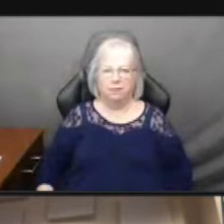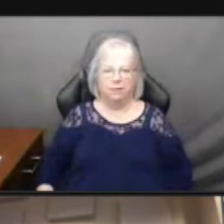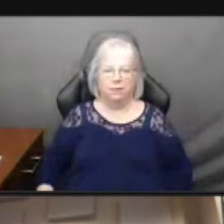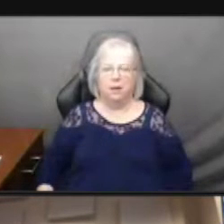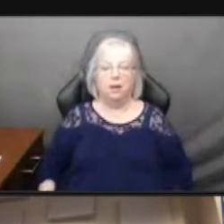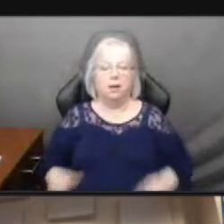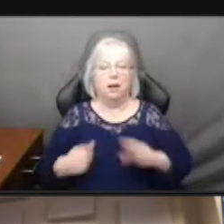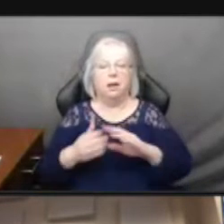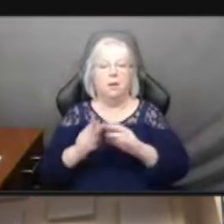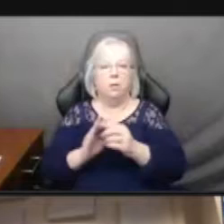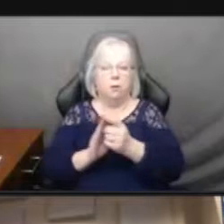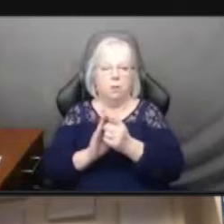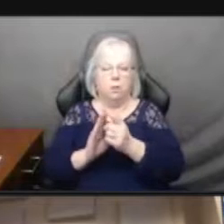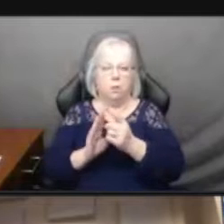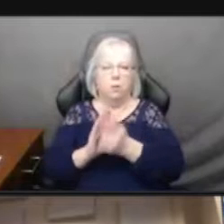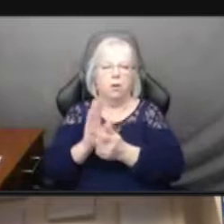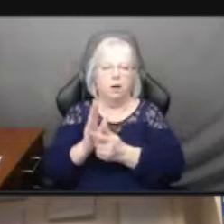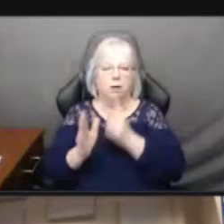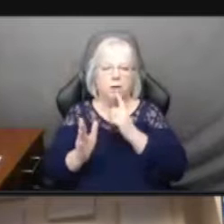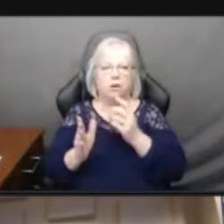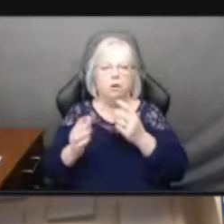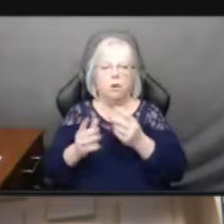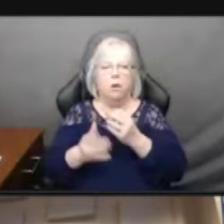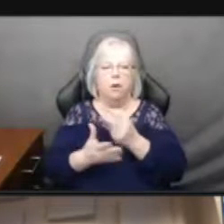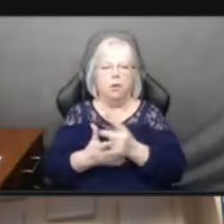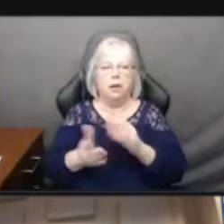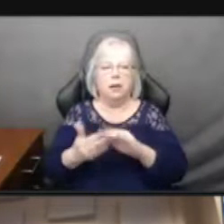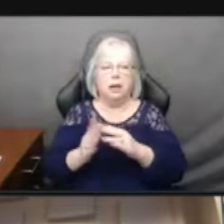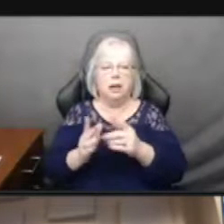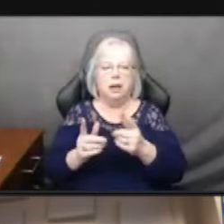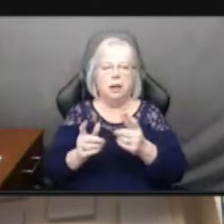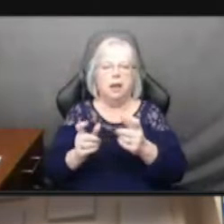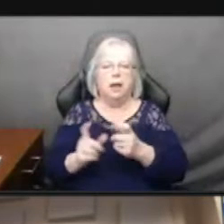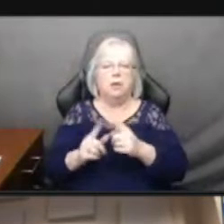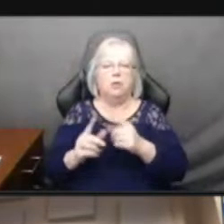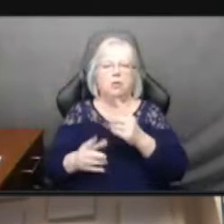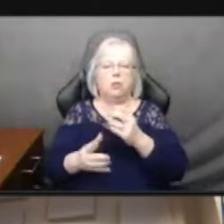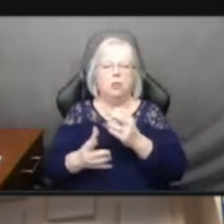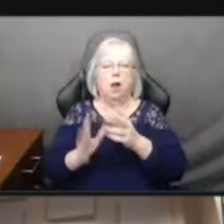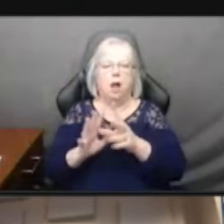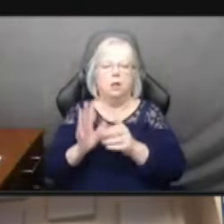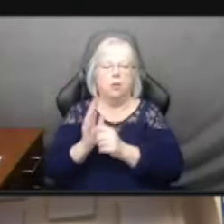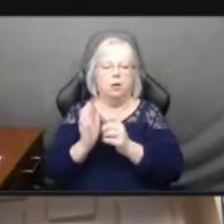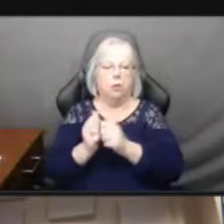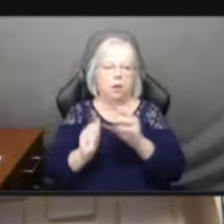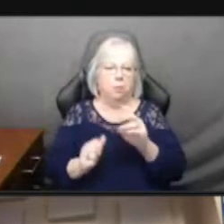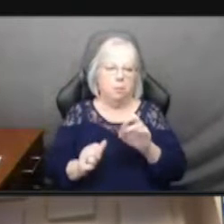An ordinance to authorize the city manager to enter into a sole source contract with Motorola in an amount not to exceed